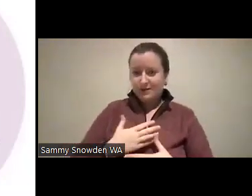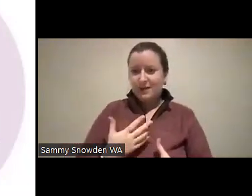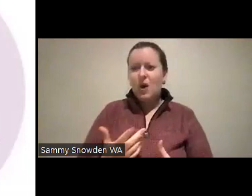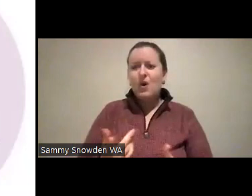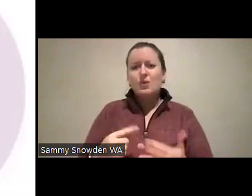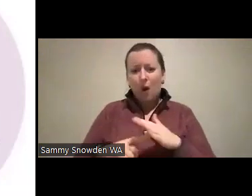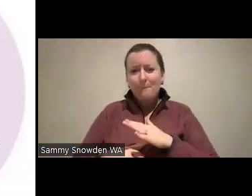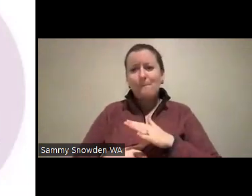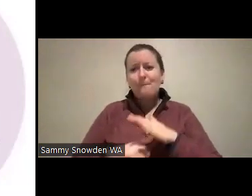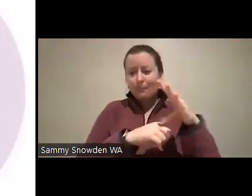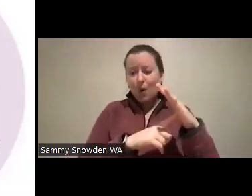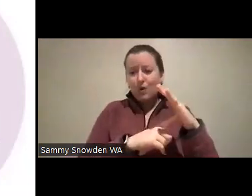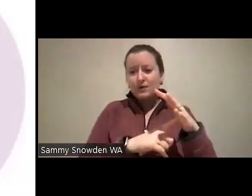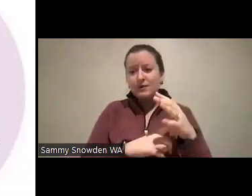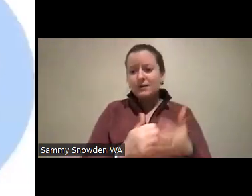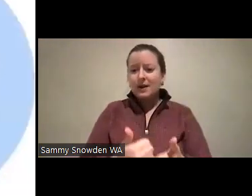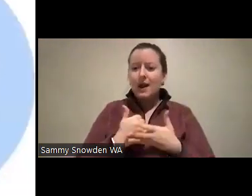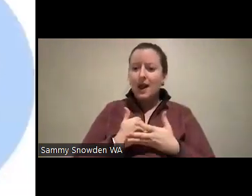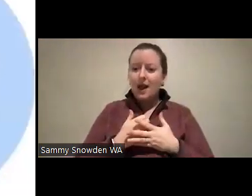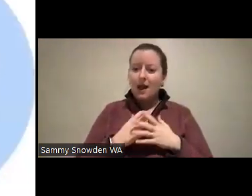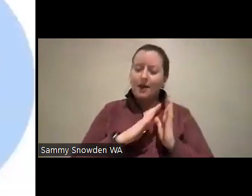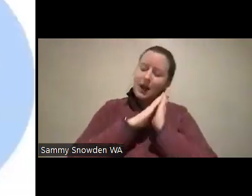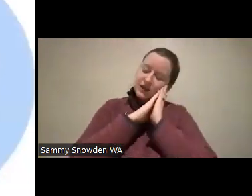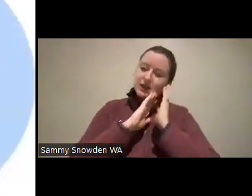that be physically or emotionally.